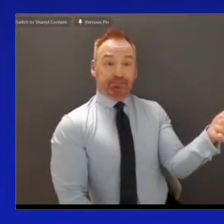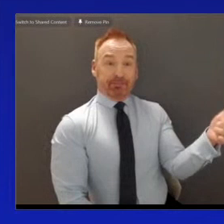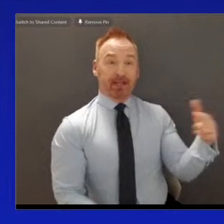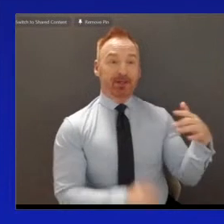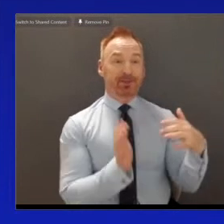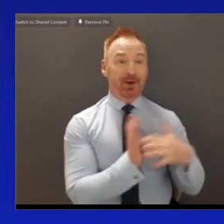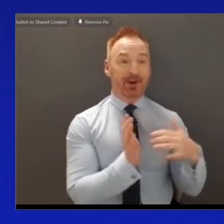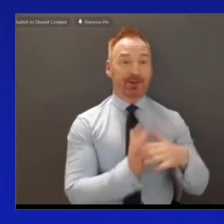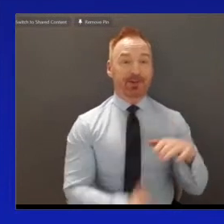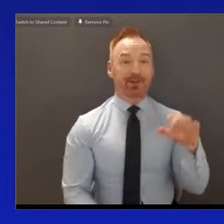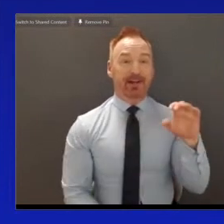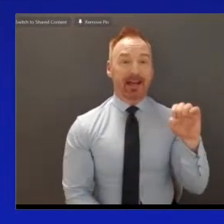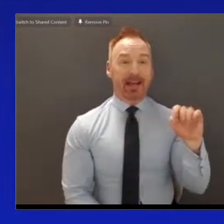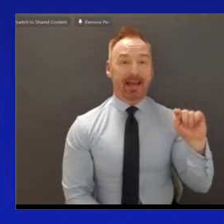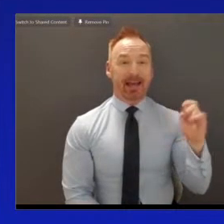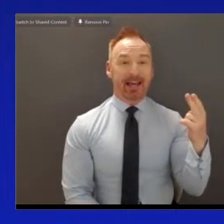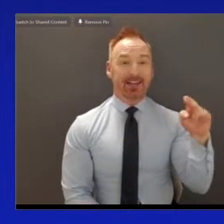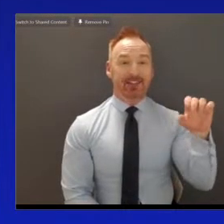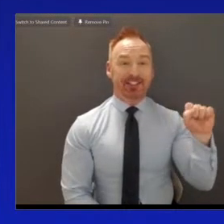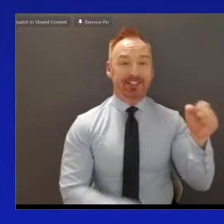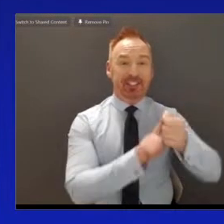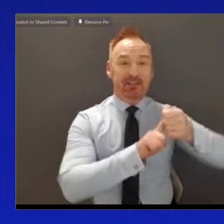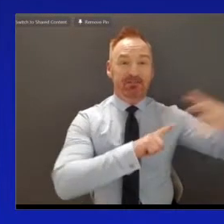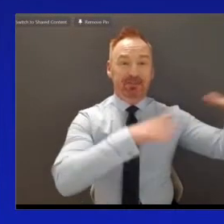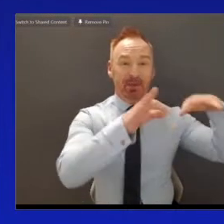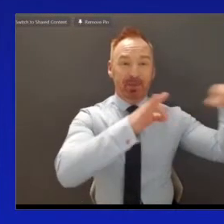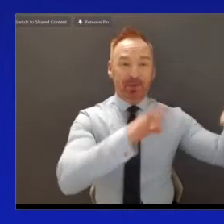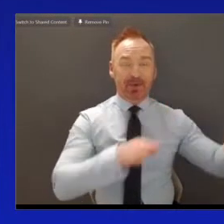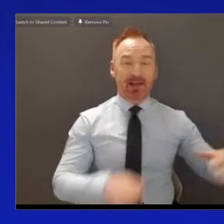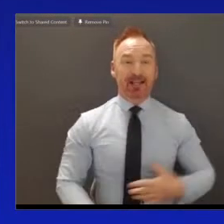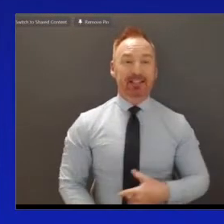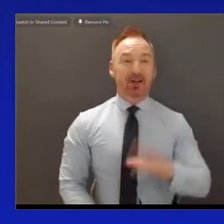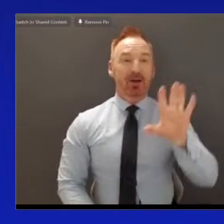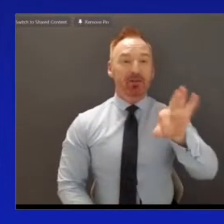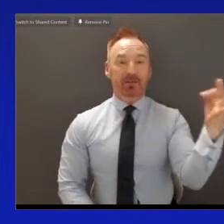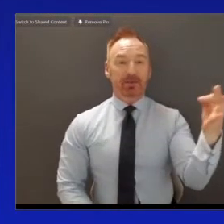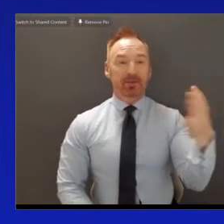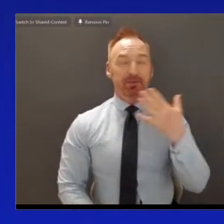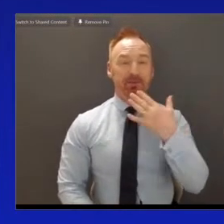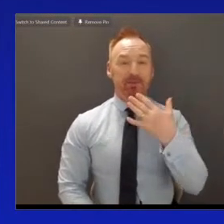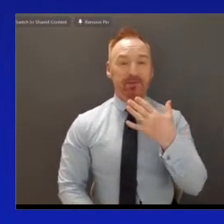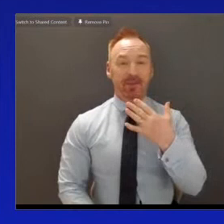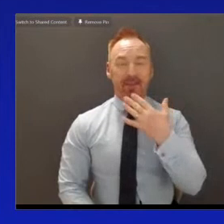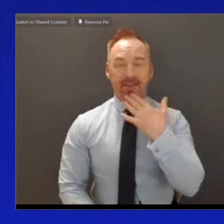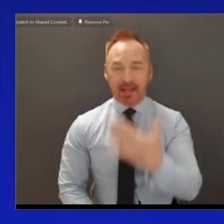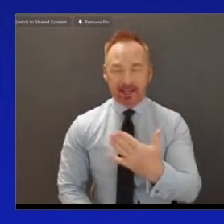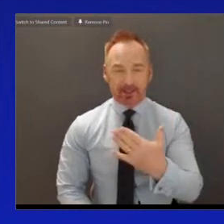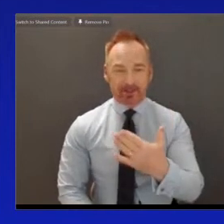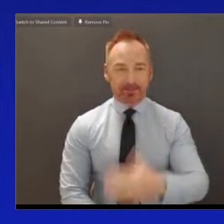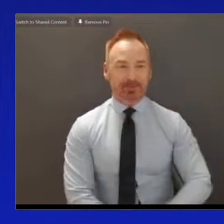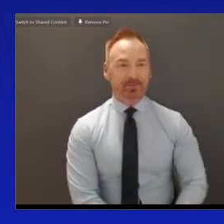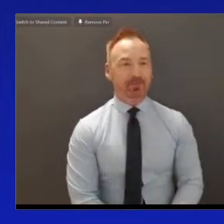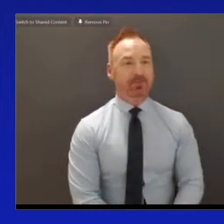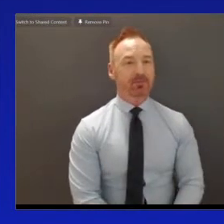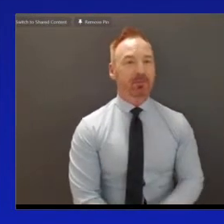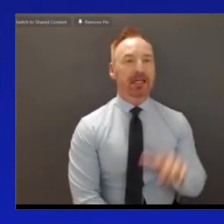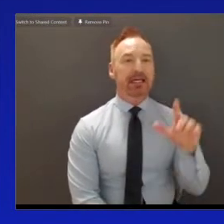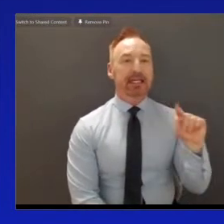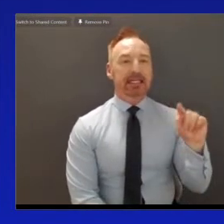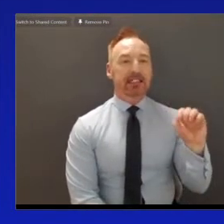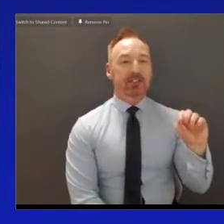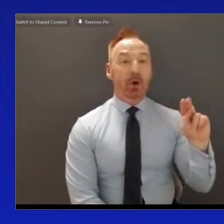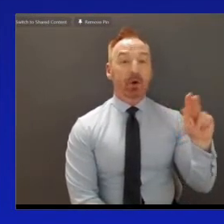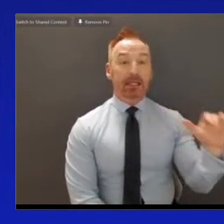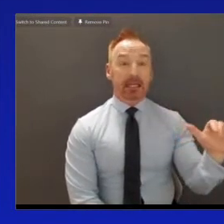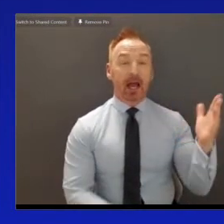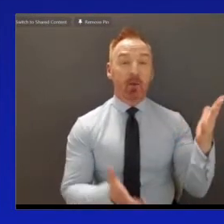little more detail. Merci, Tony. Bonjour tout le monde. I just wanted to thank Tony for